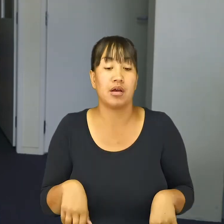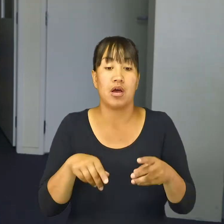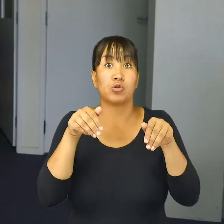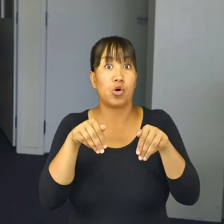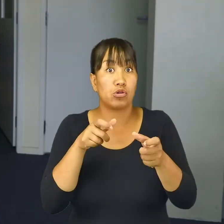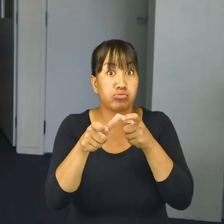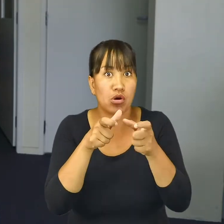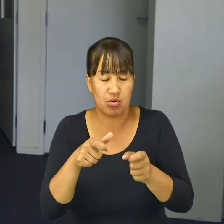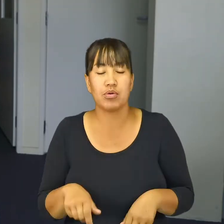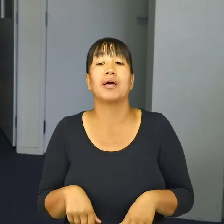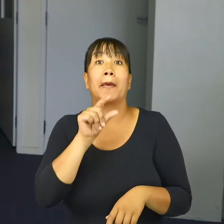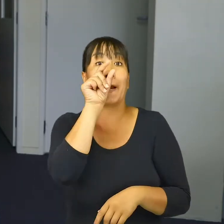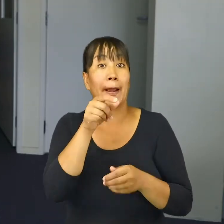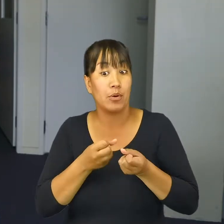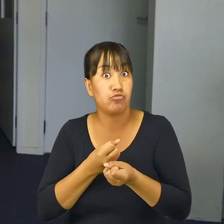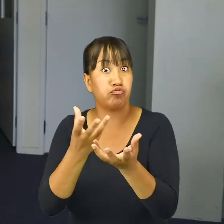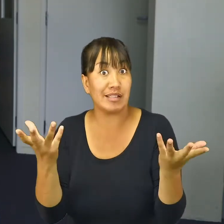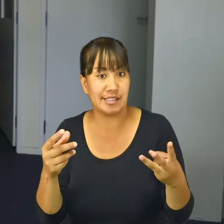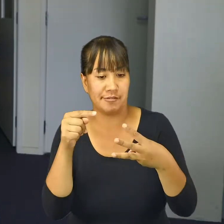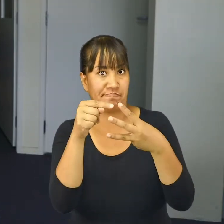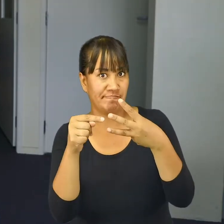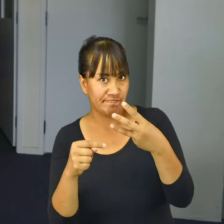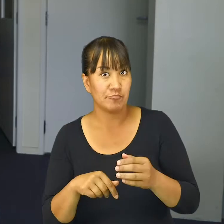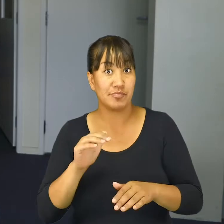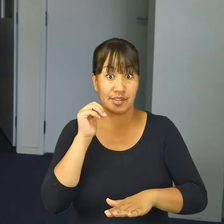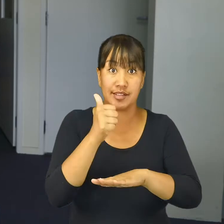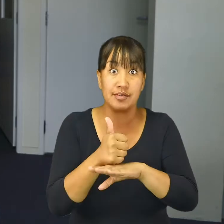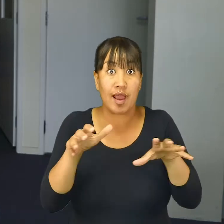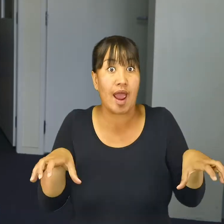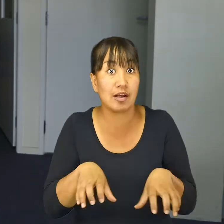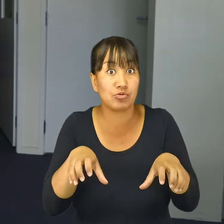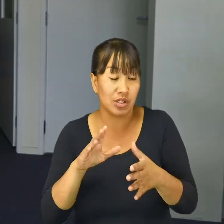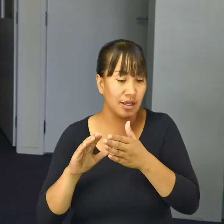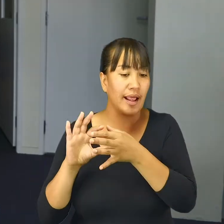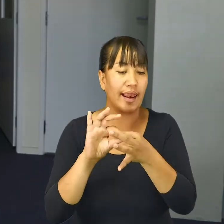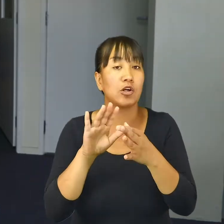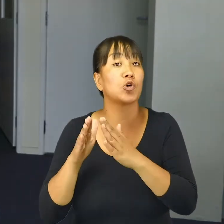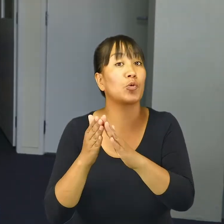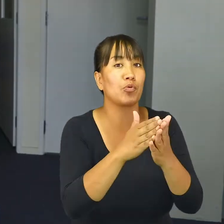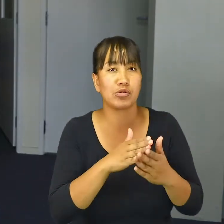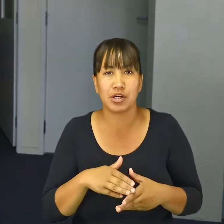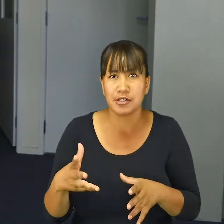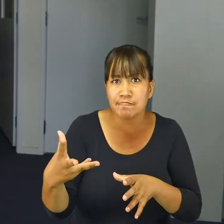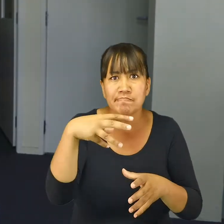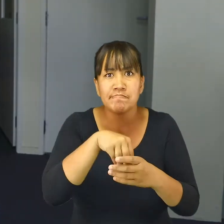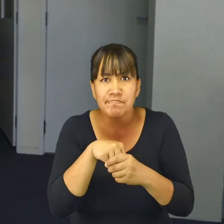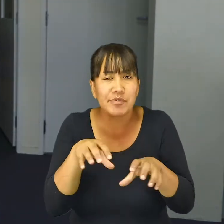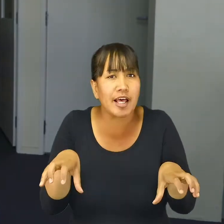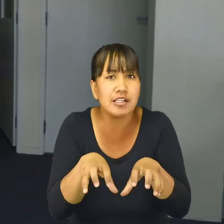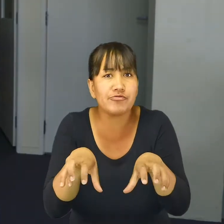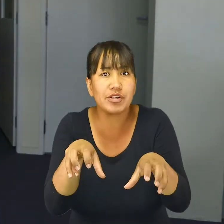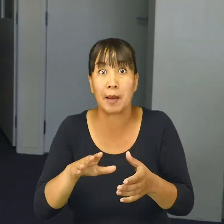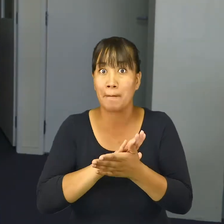dog control, and Kiwi release. And I think through activities like that, where the community